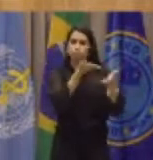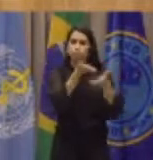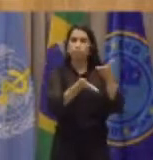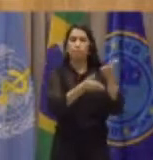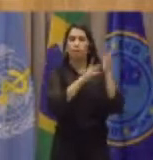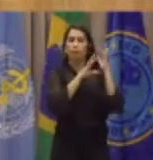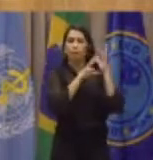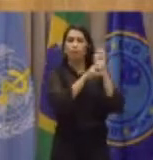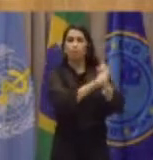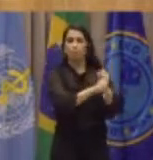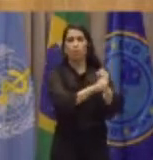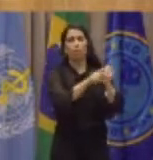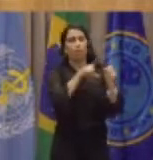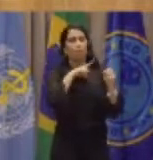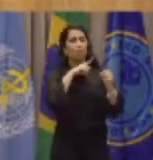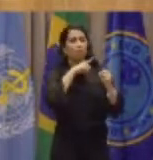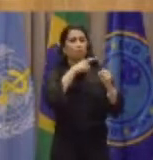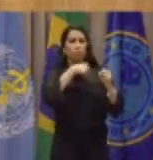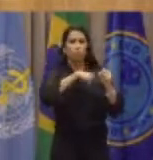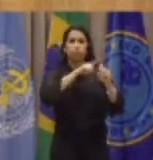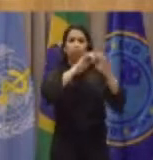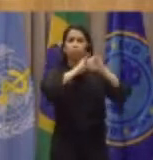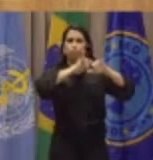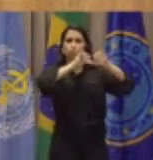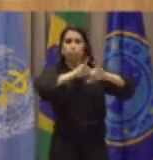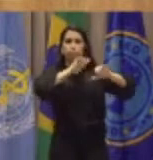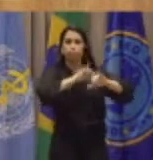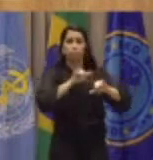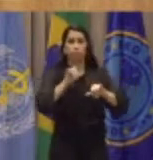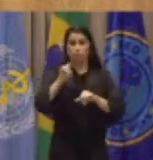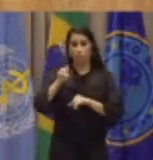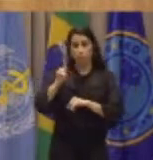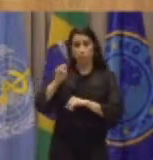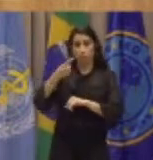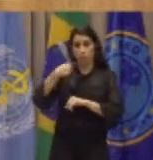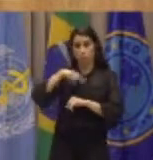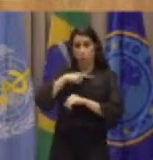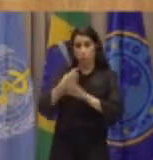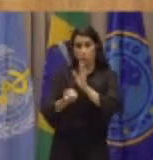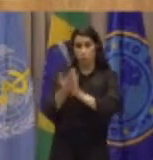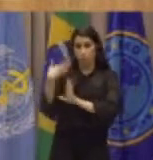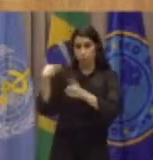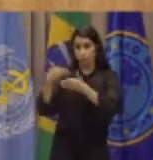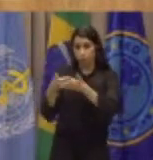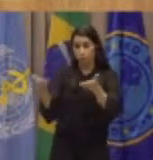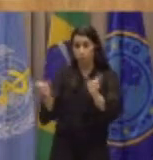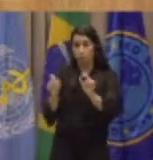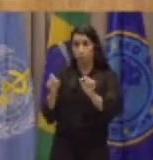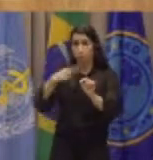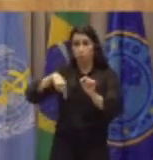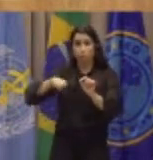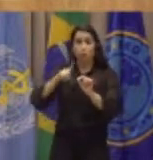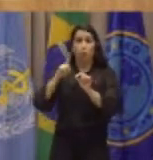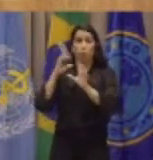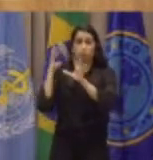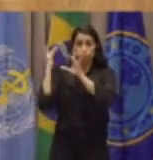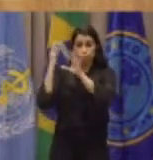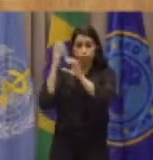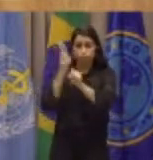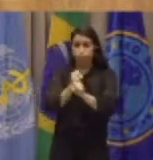to reviewing all the reports, because the data show that